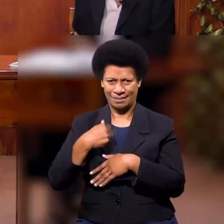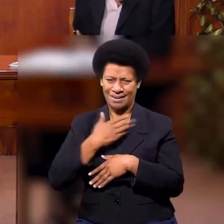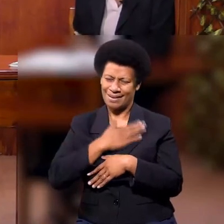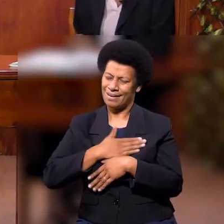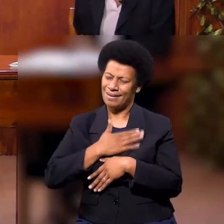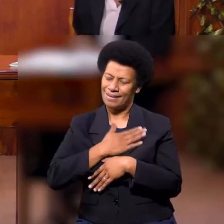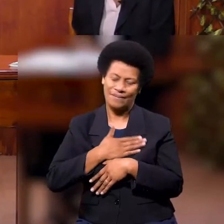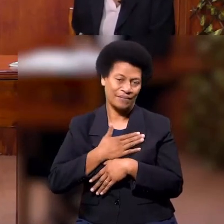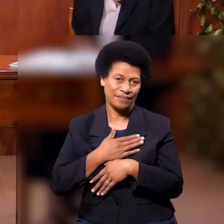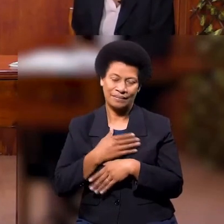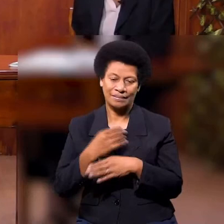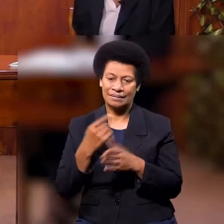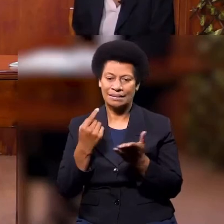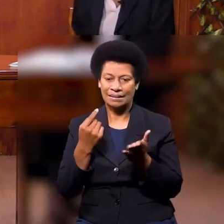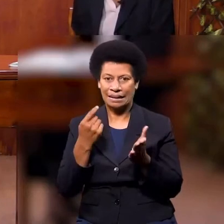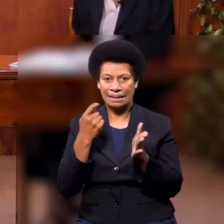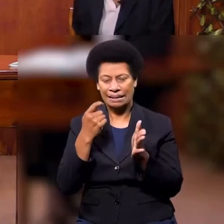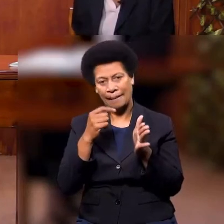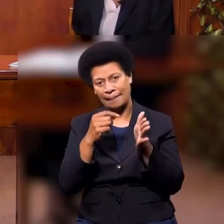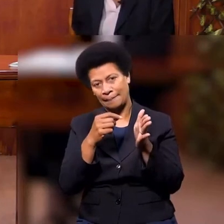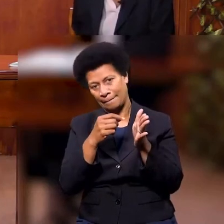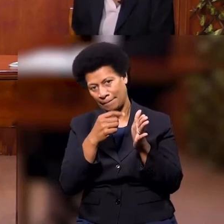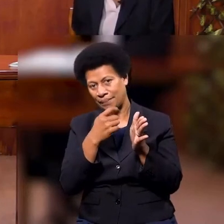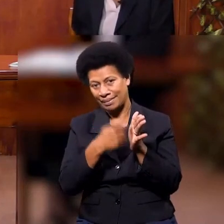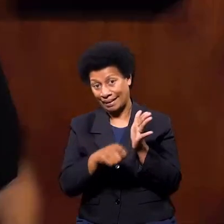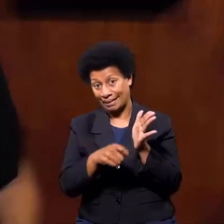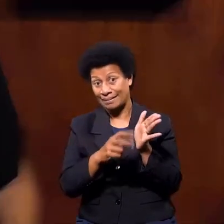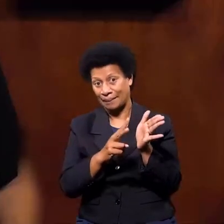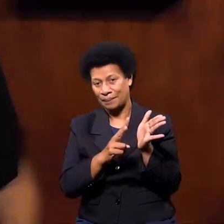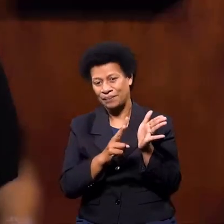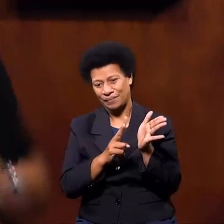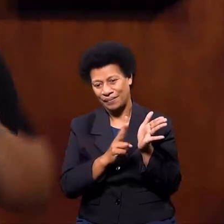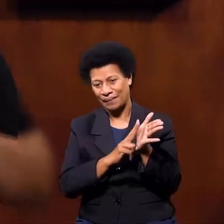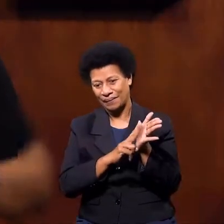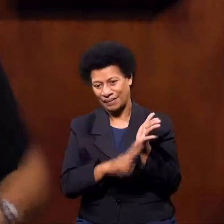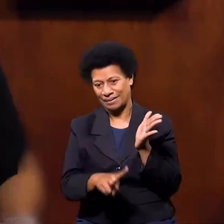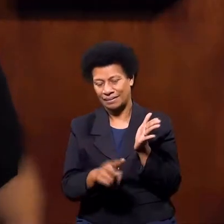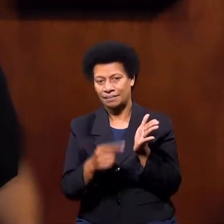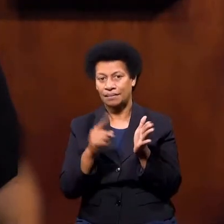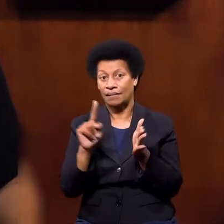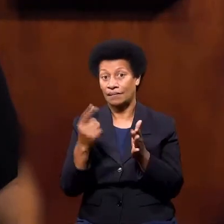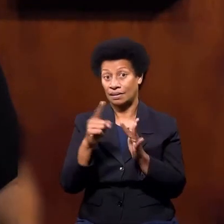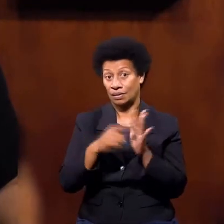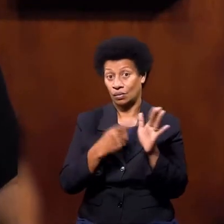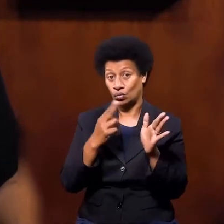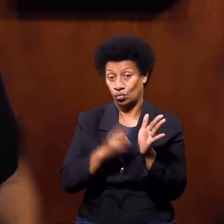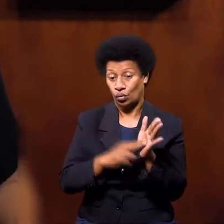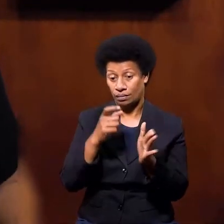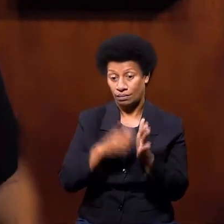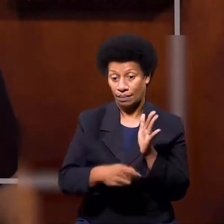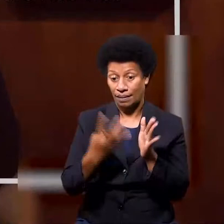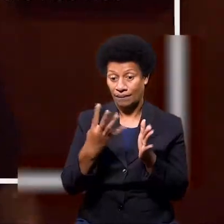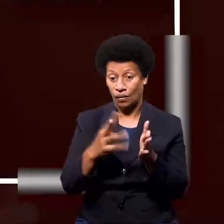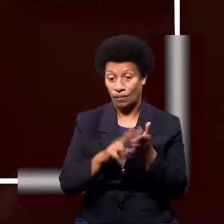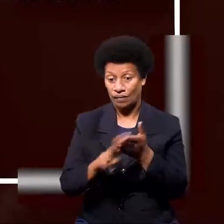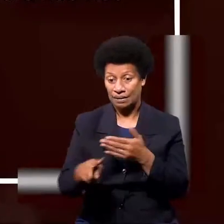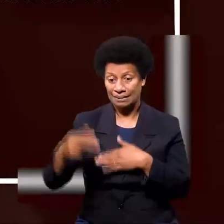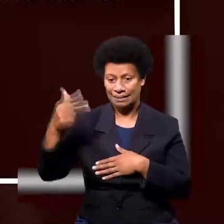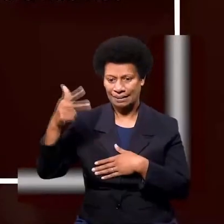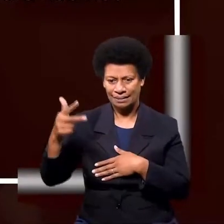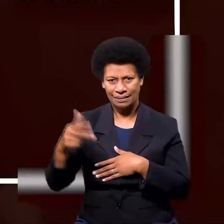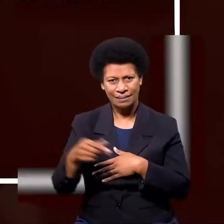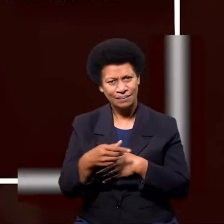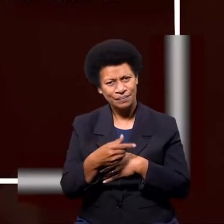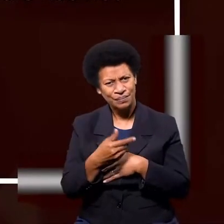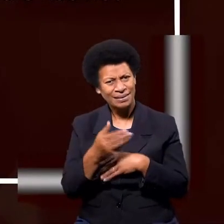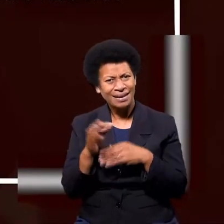that text because, well, to our viewers, it actually says, make sure you read, it's 1 John chapter 4, verse 18. There is